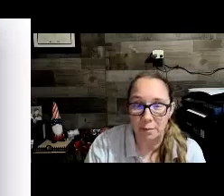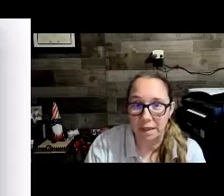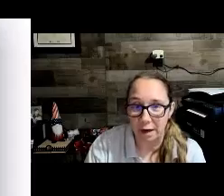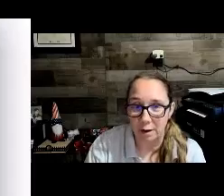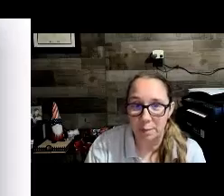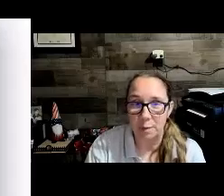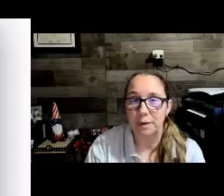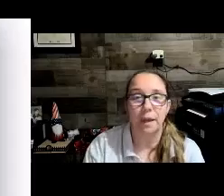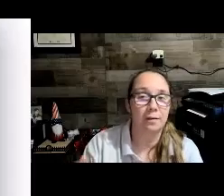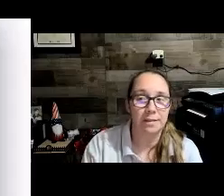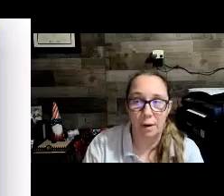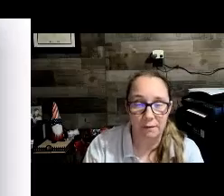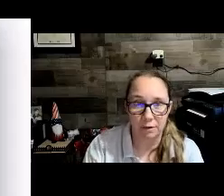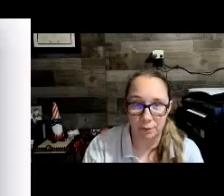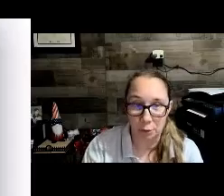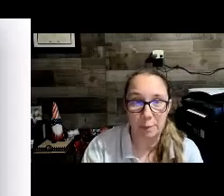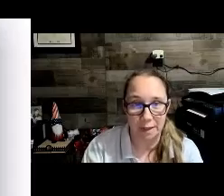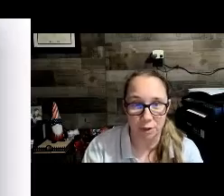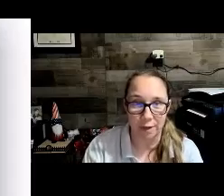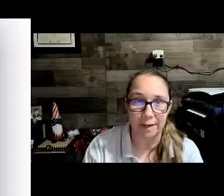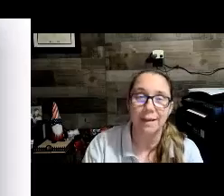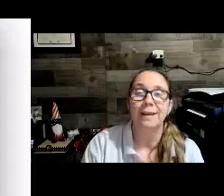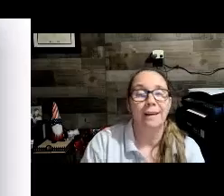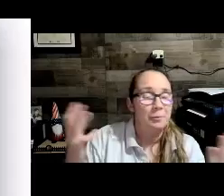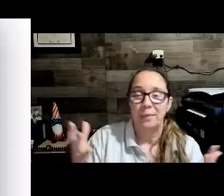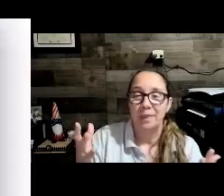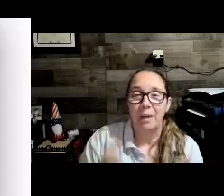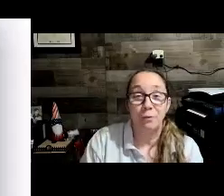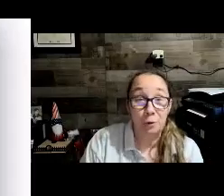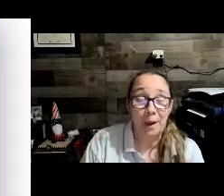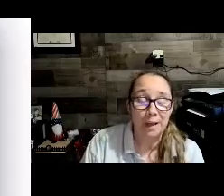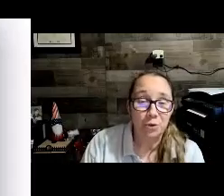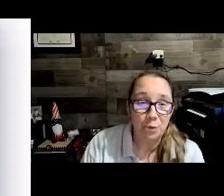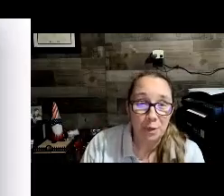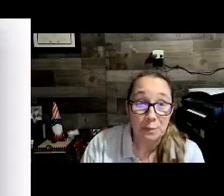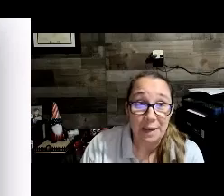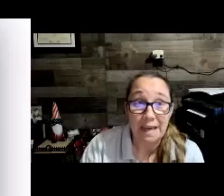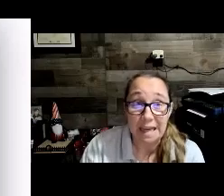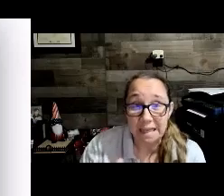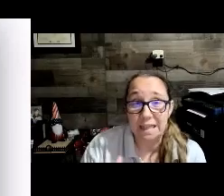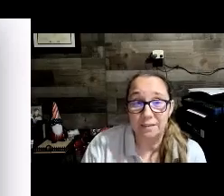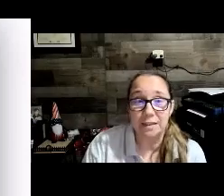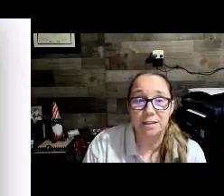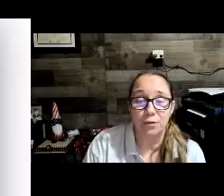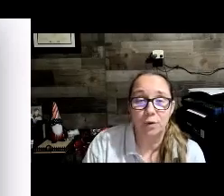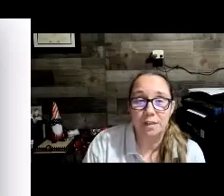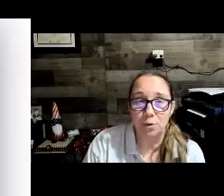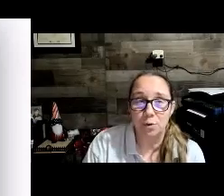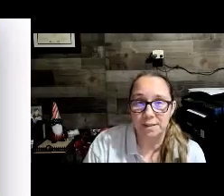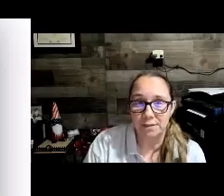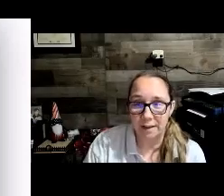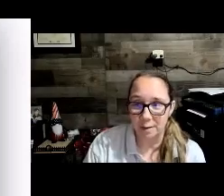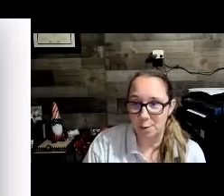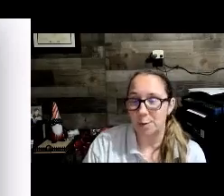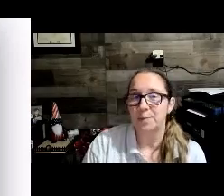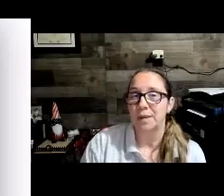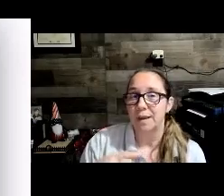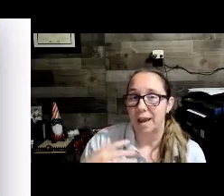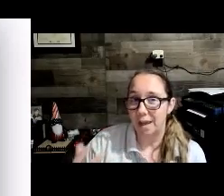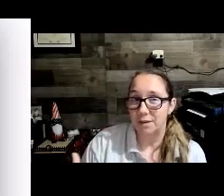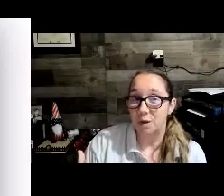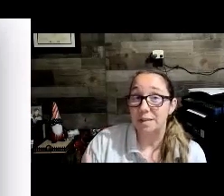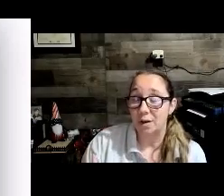multidimensional family therapy, but they also have a food pantry. That food pantry would be in the list of resources